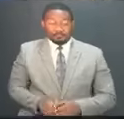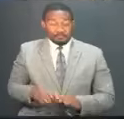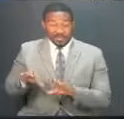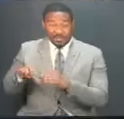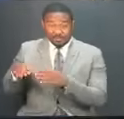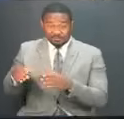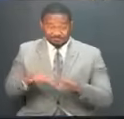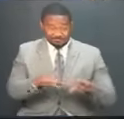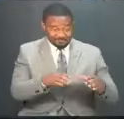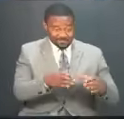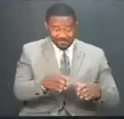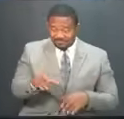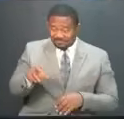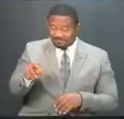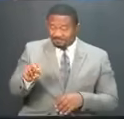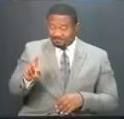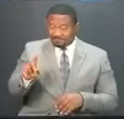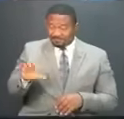Okay.